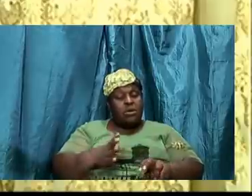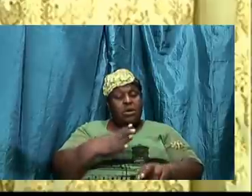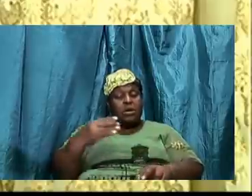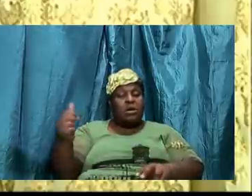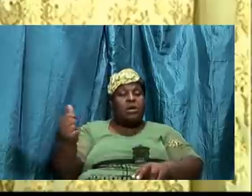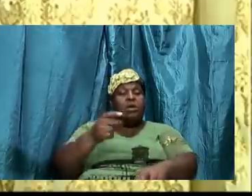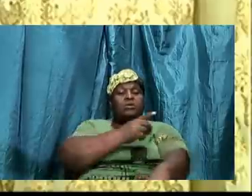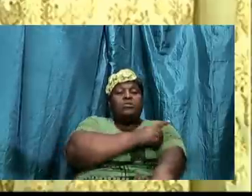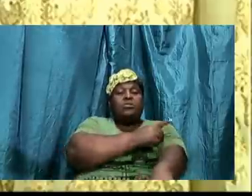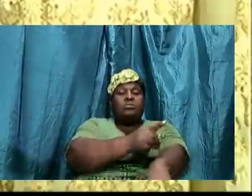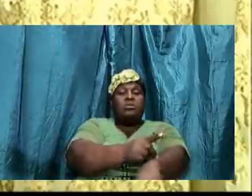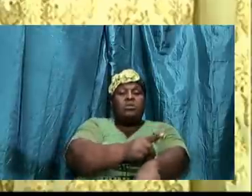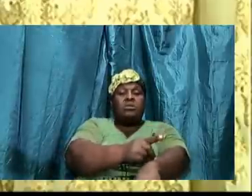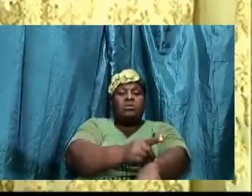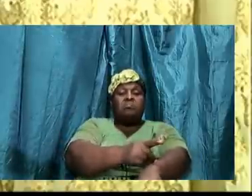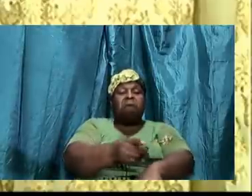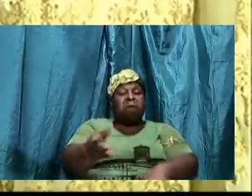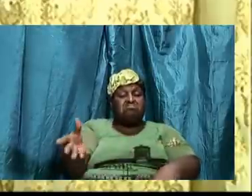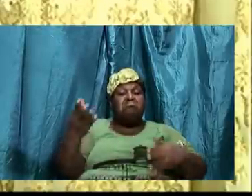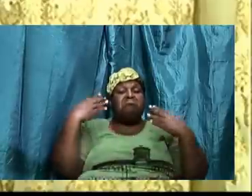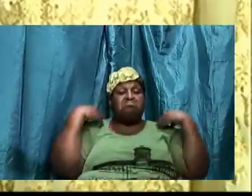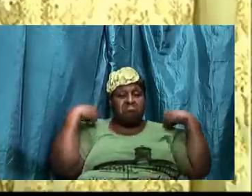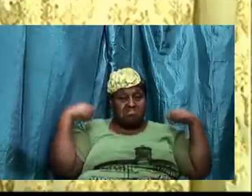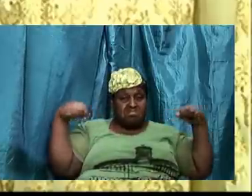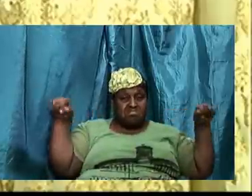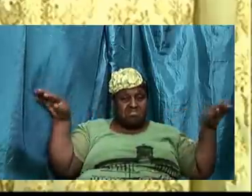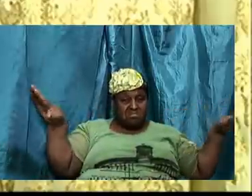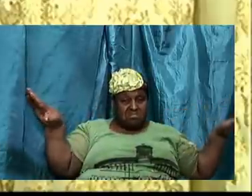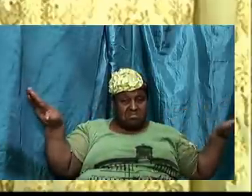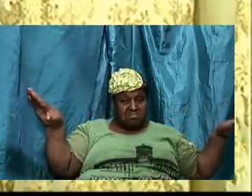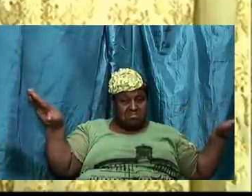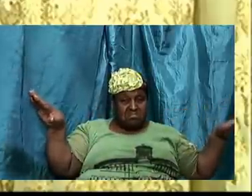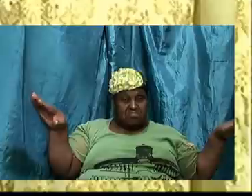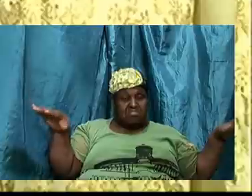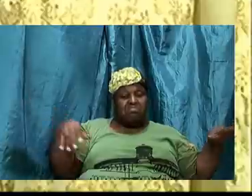and these are angels. Then there is power.